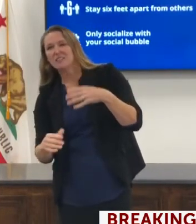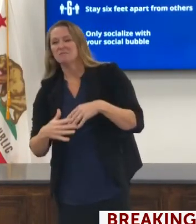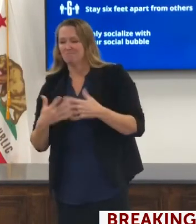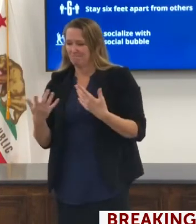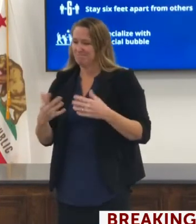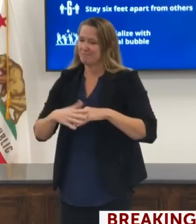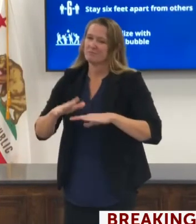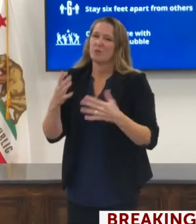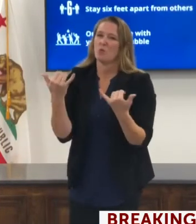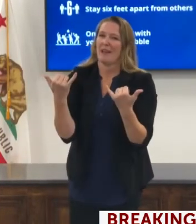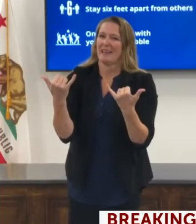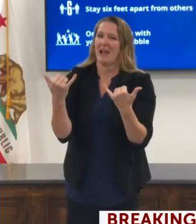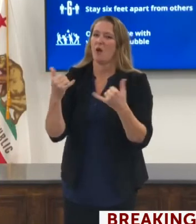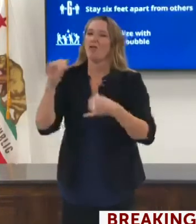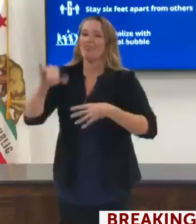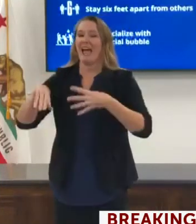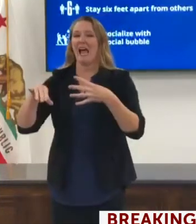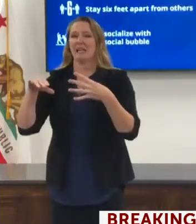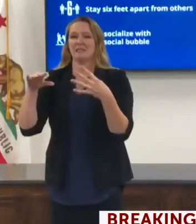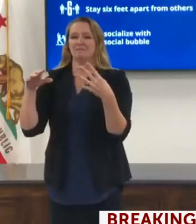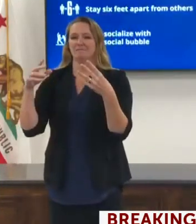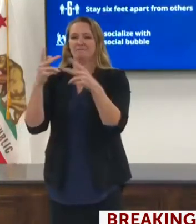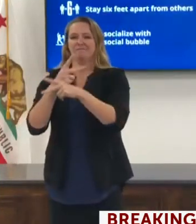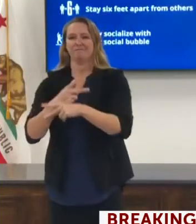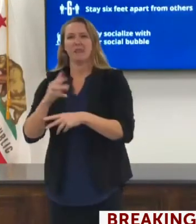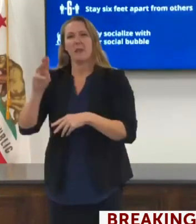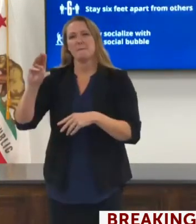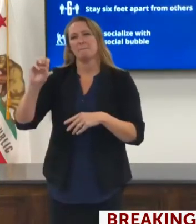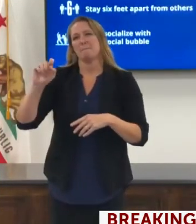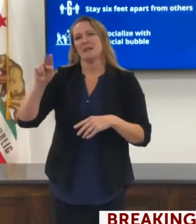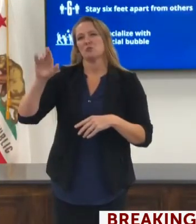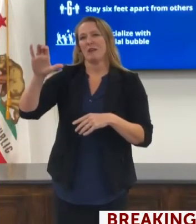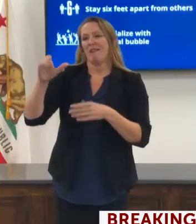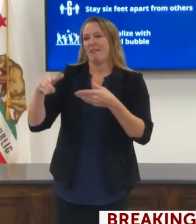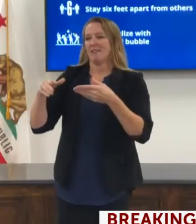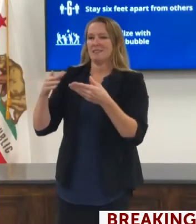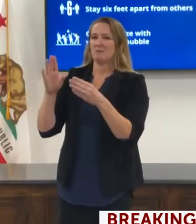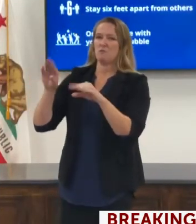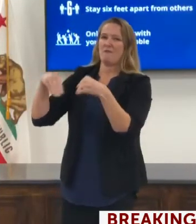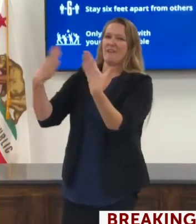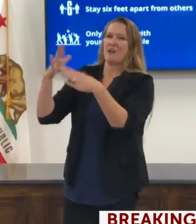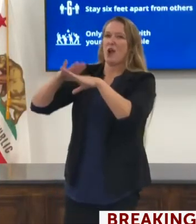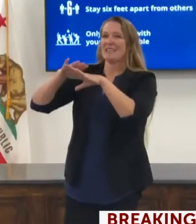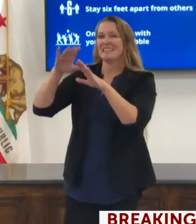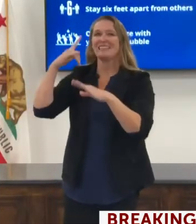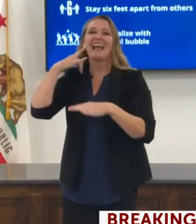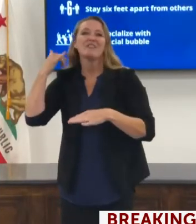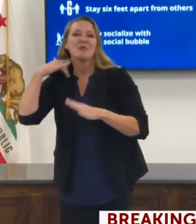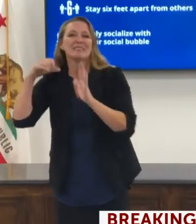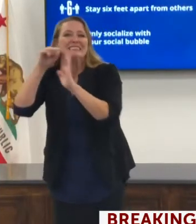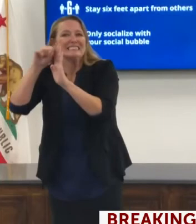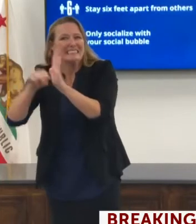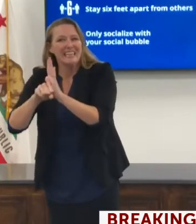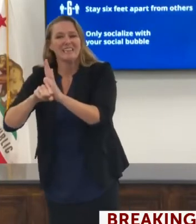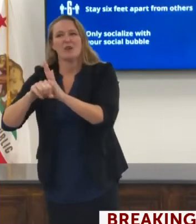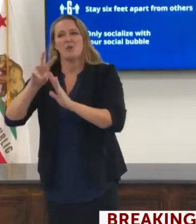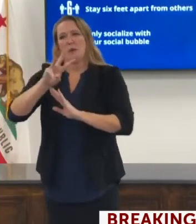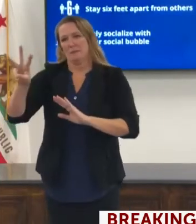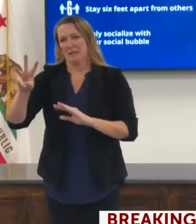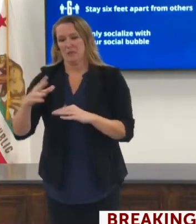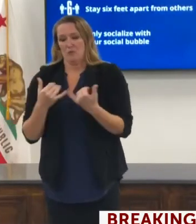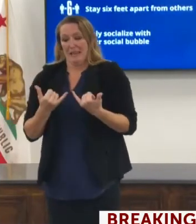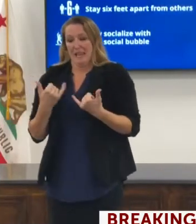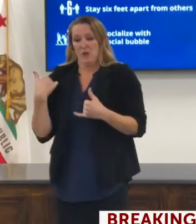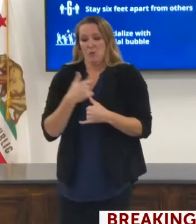metric is available on the state's website, and we are in the process of rejuvenating